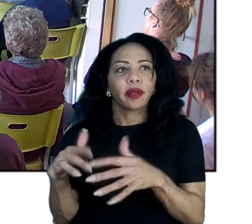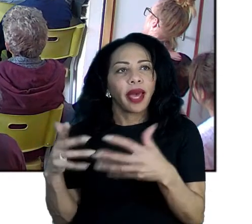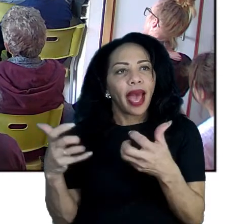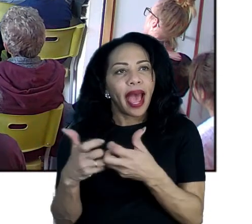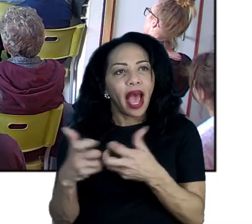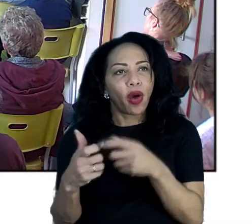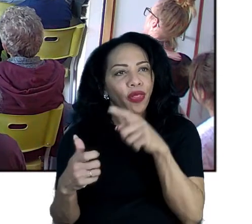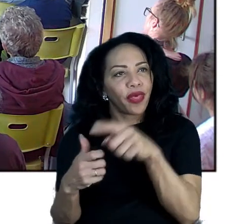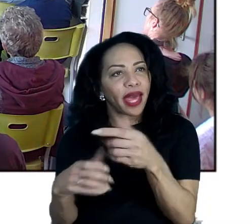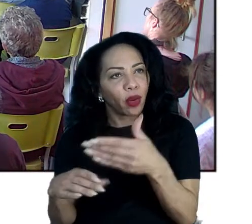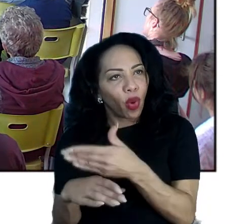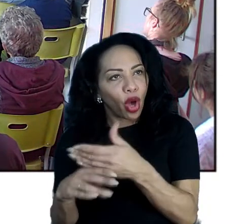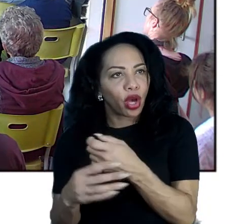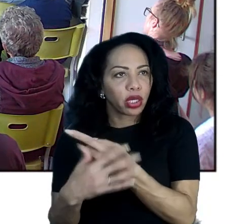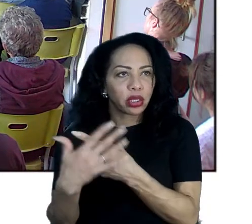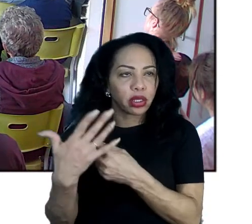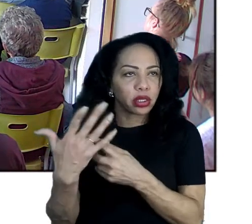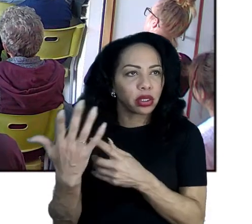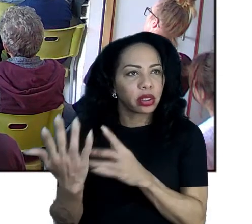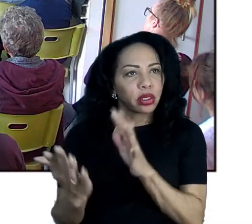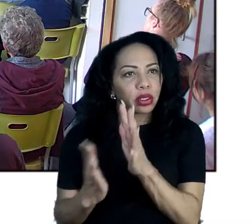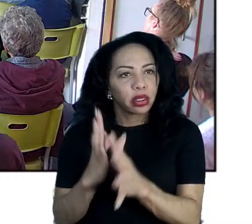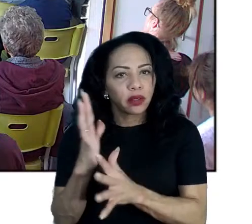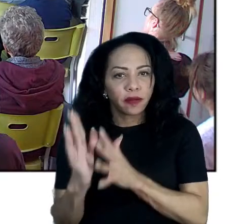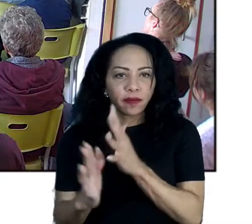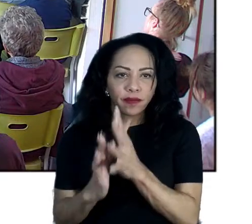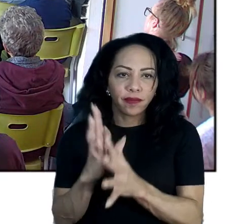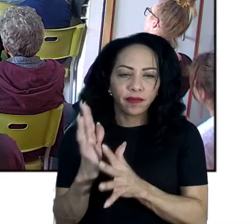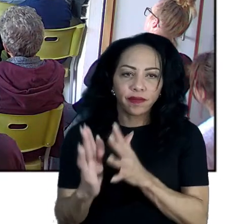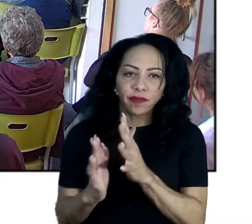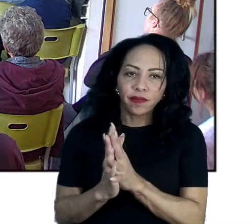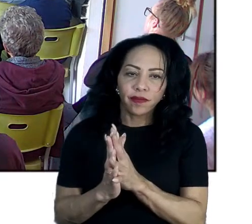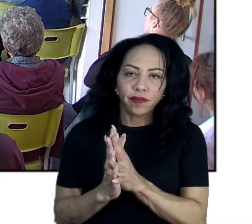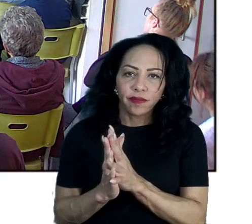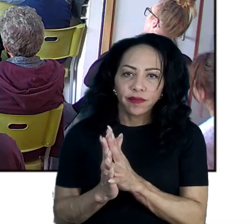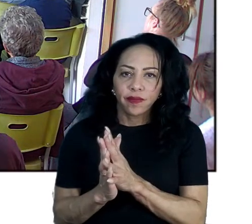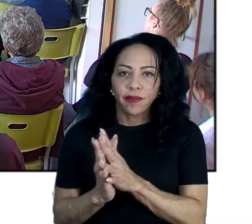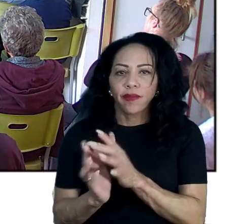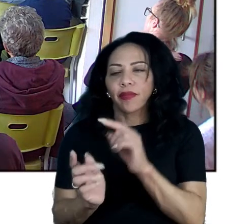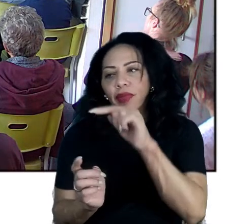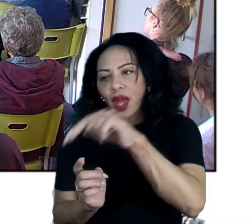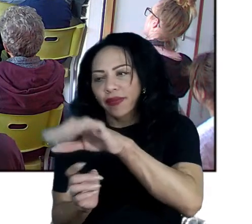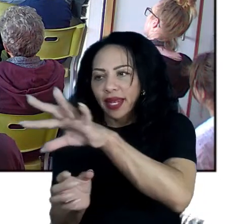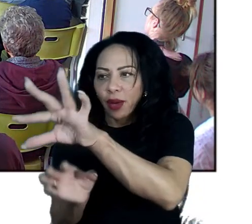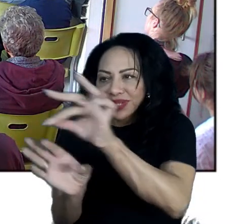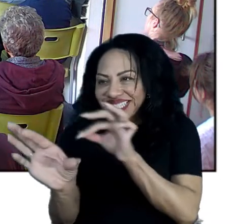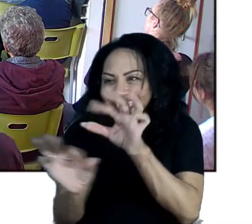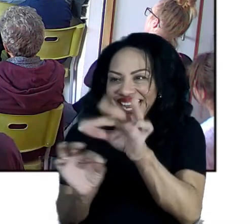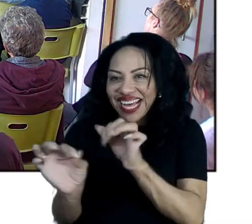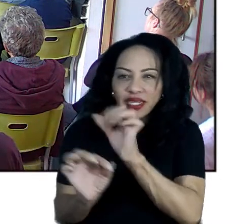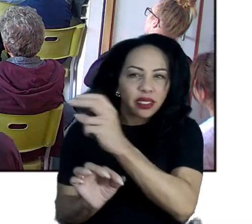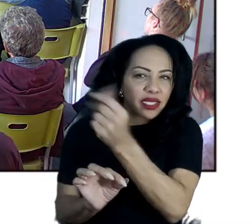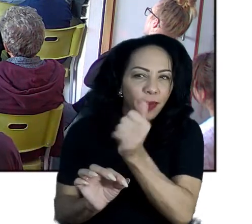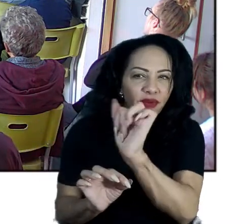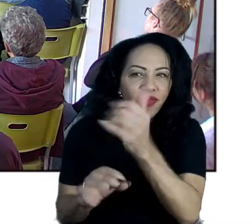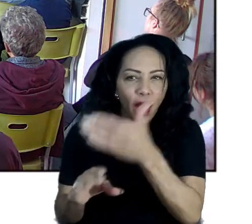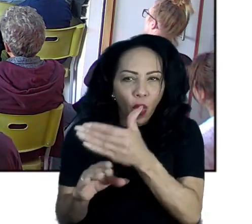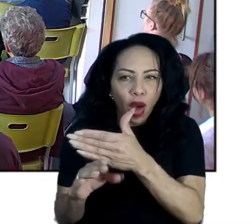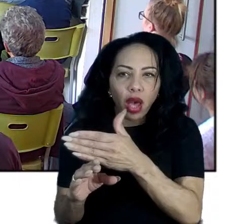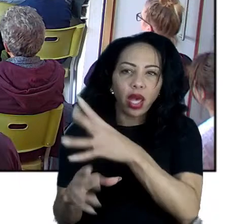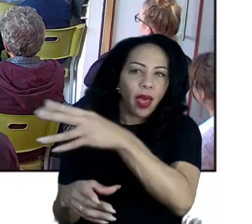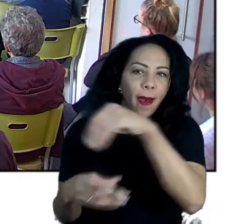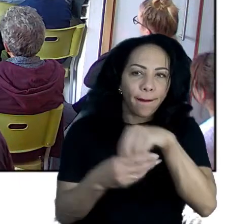animated the documents in my mind that I'd selected and put in the archives, and vice versa. So I'm still kind of very